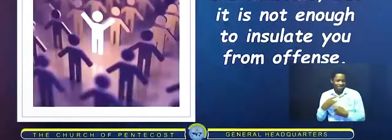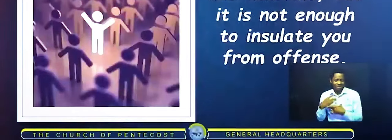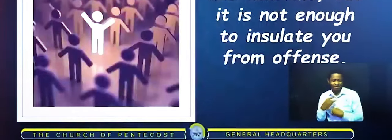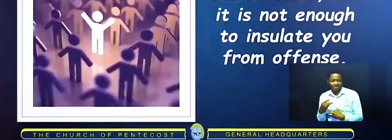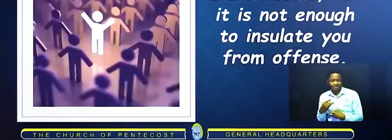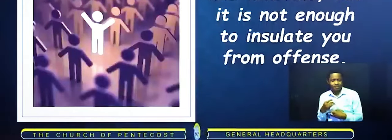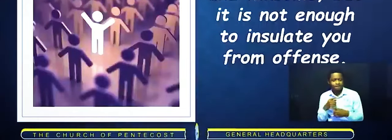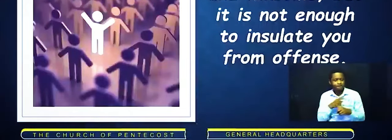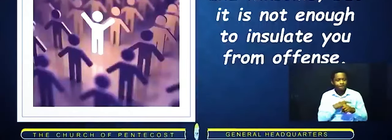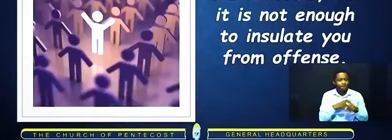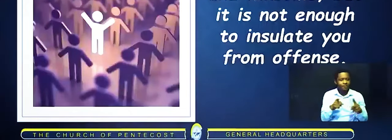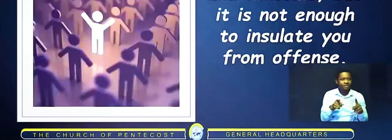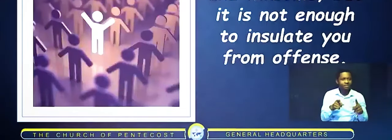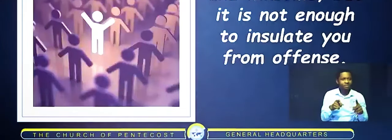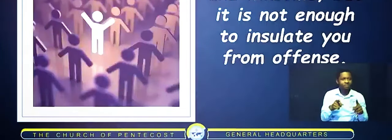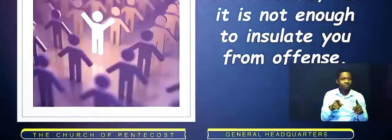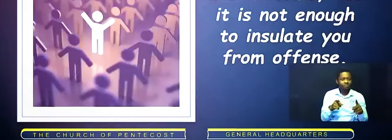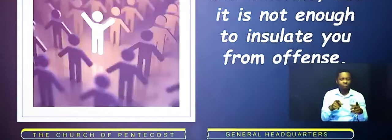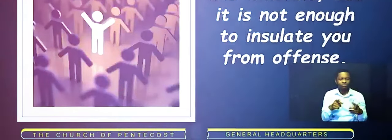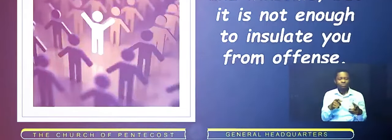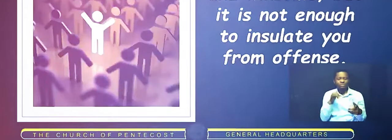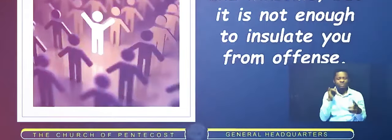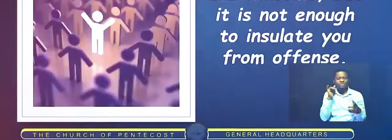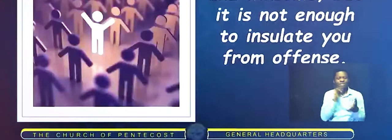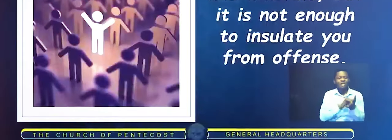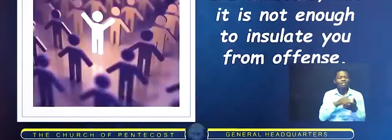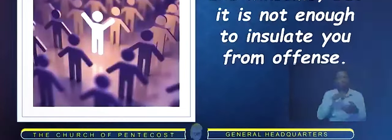not enough to insulate you from